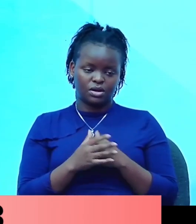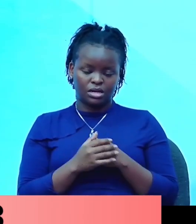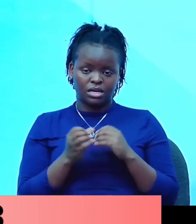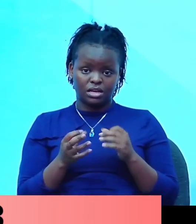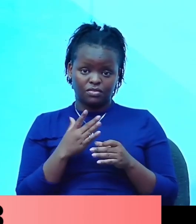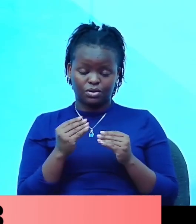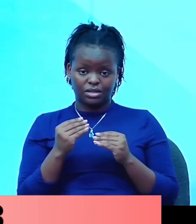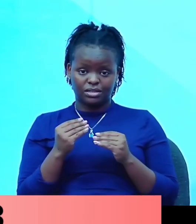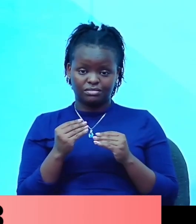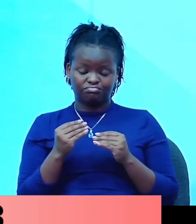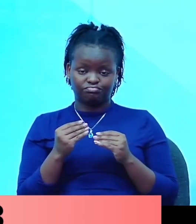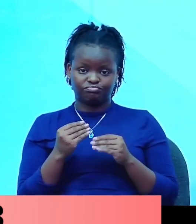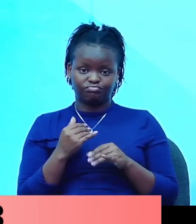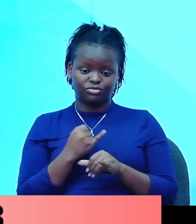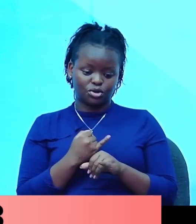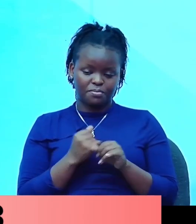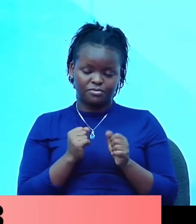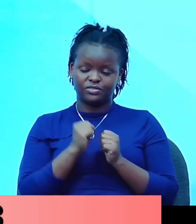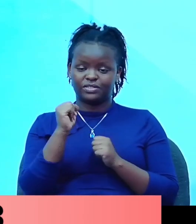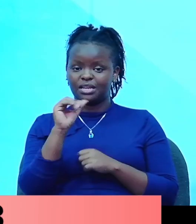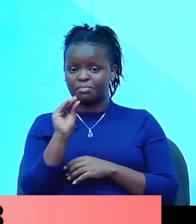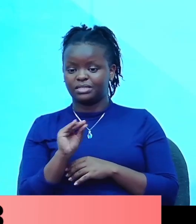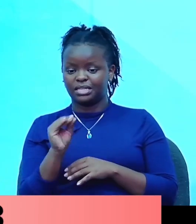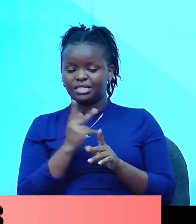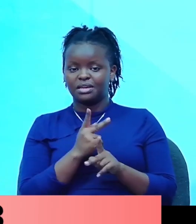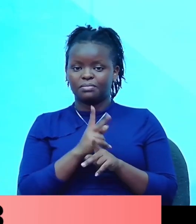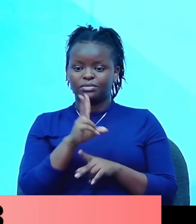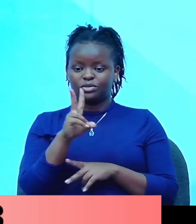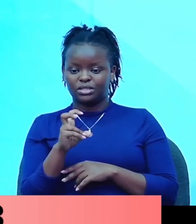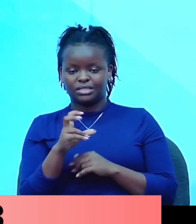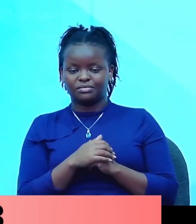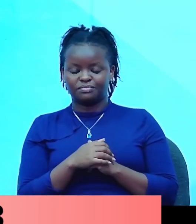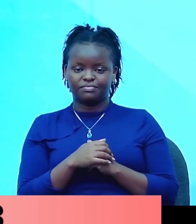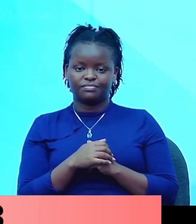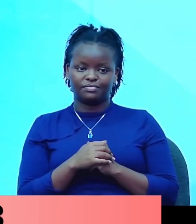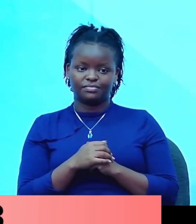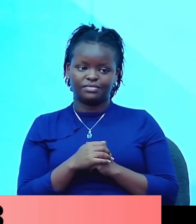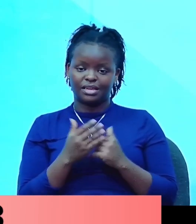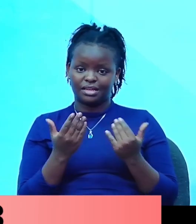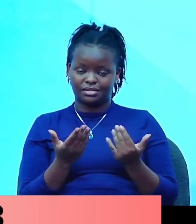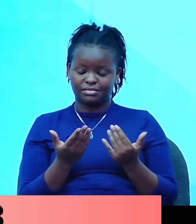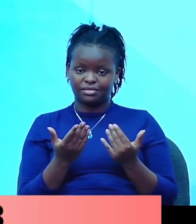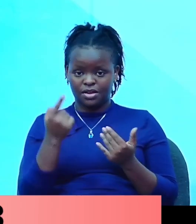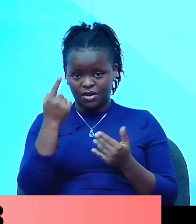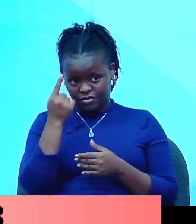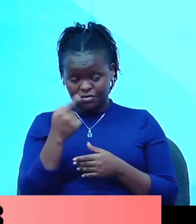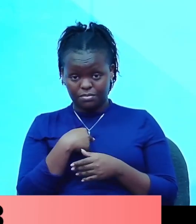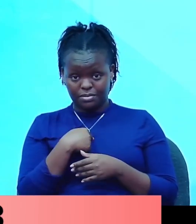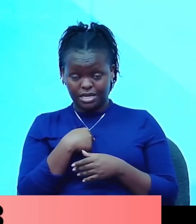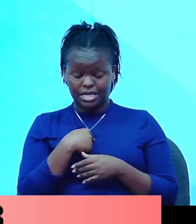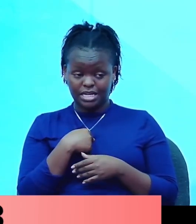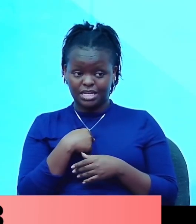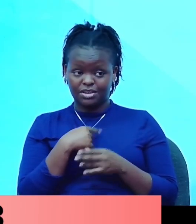uchukua kazi huku weka 15%, weka 20, would you also say the same as well? Yes. Yes. For me? I know for